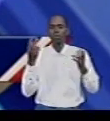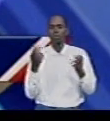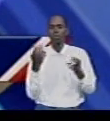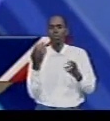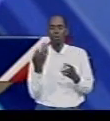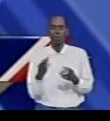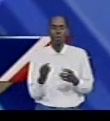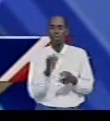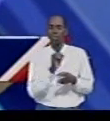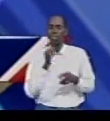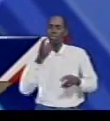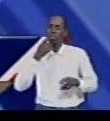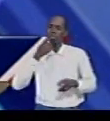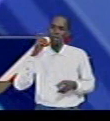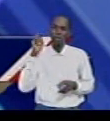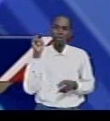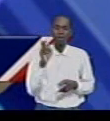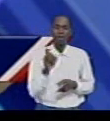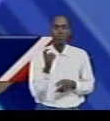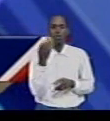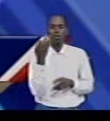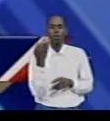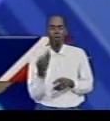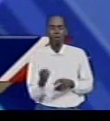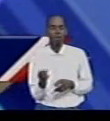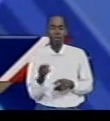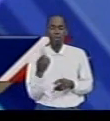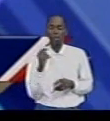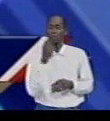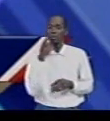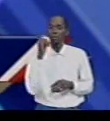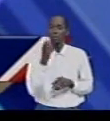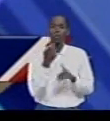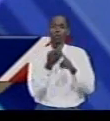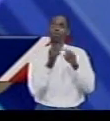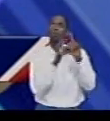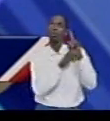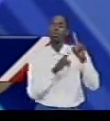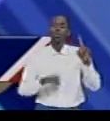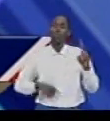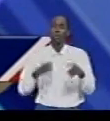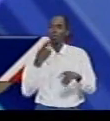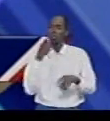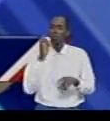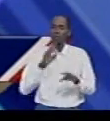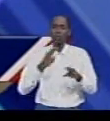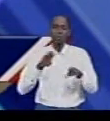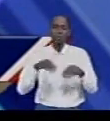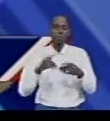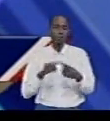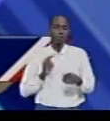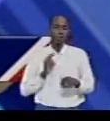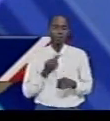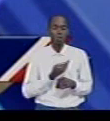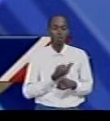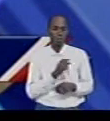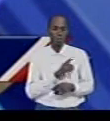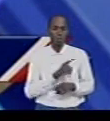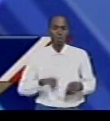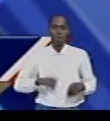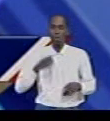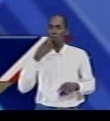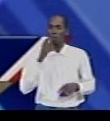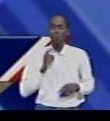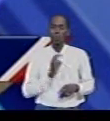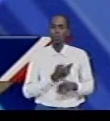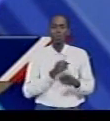A decree from the Lord, a decree given to us. The Lord has commanded us to go into all the world and preach